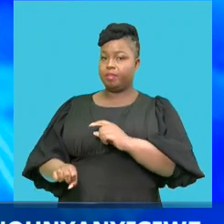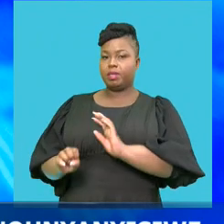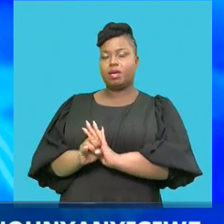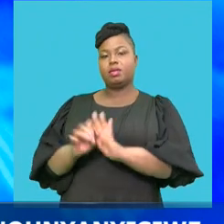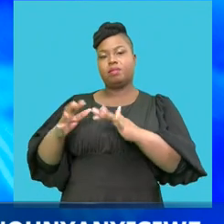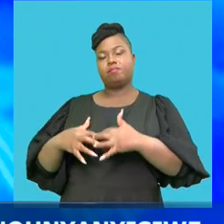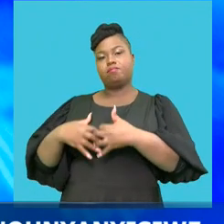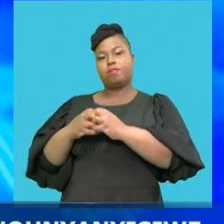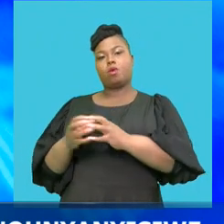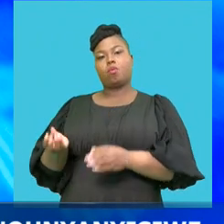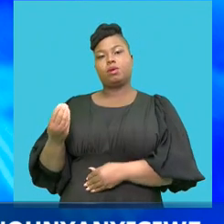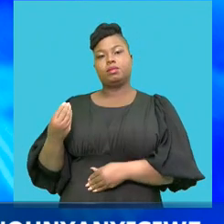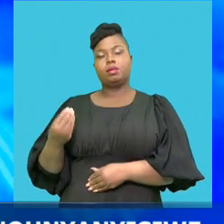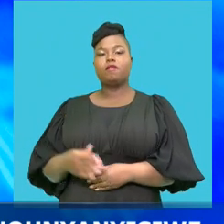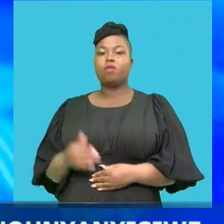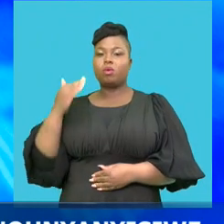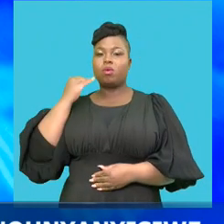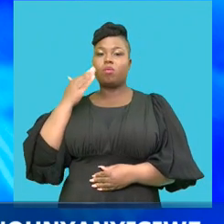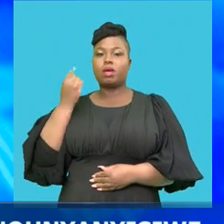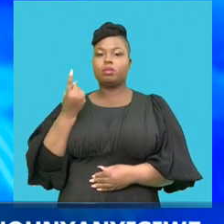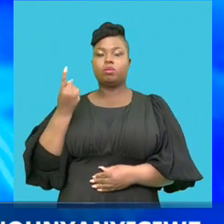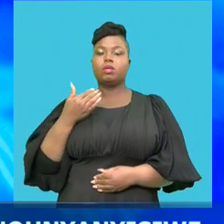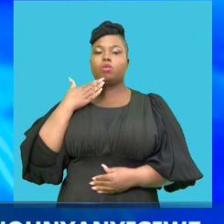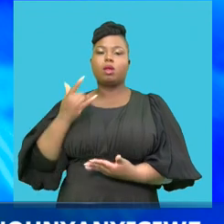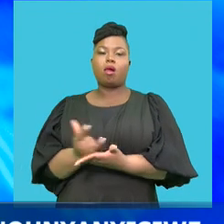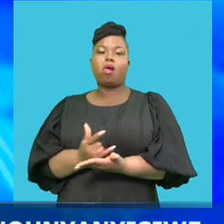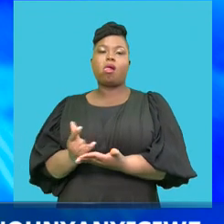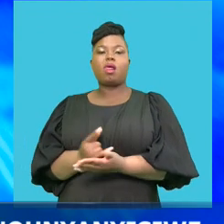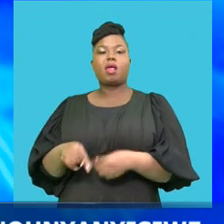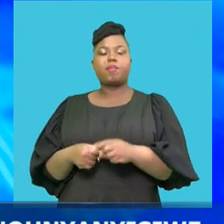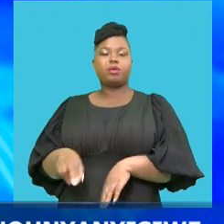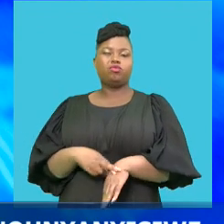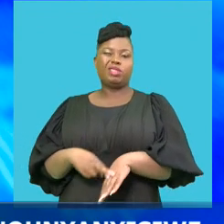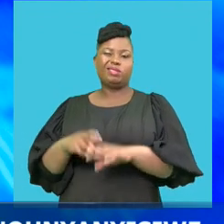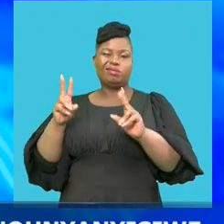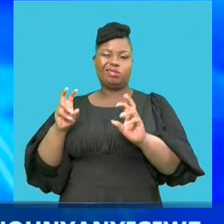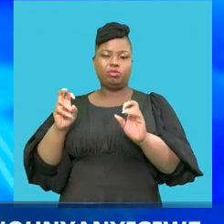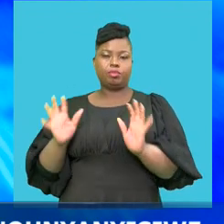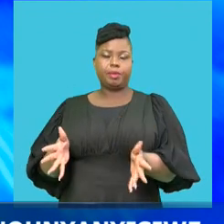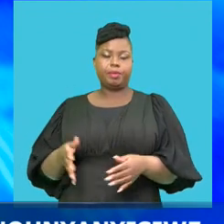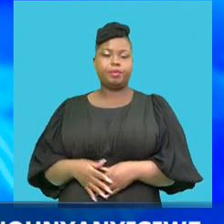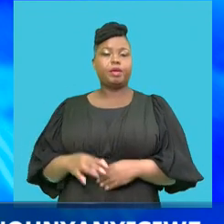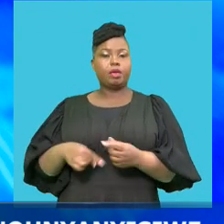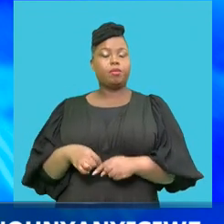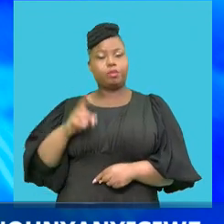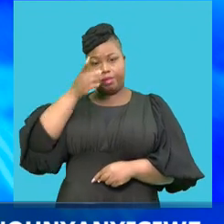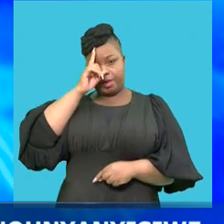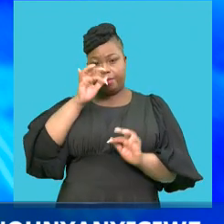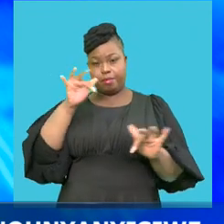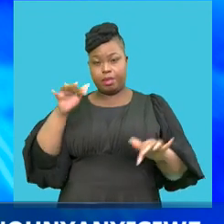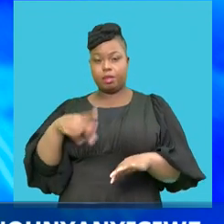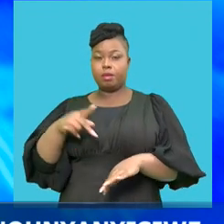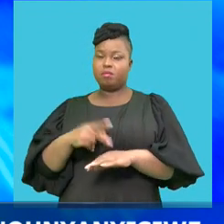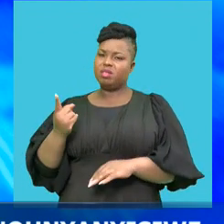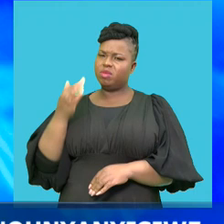benze iqela leWhatsApp labamhlophe kuphela apho bexoxwa khona ngezimvo zobuhlanga ngokuchasene nabafundi abantsundu. Okanti ke inqununu yesikolo